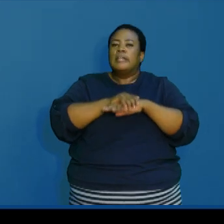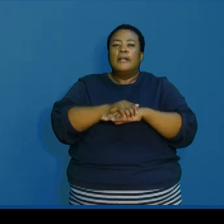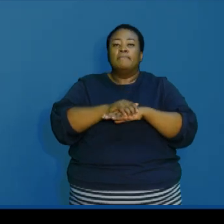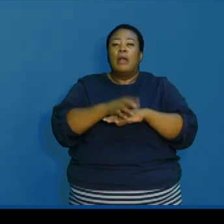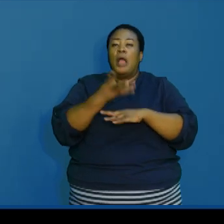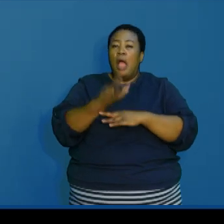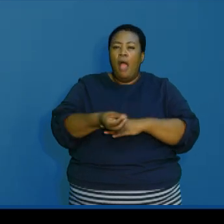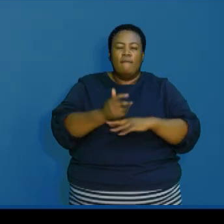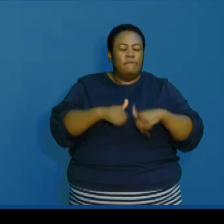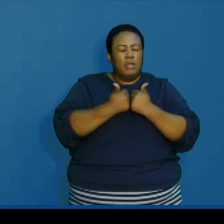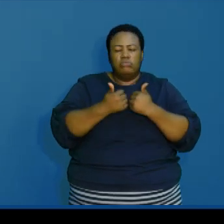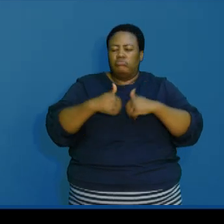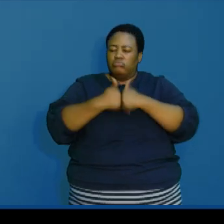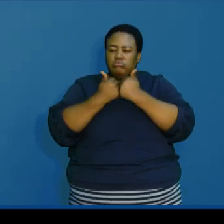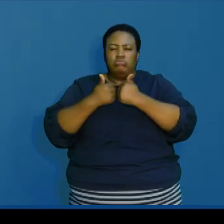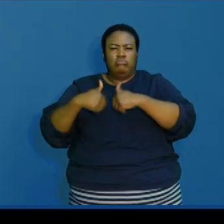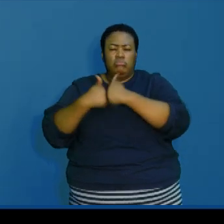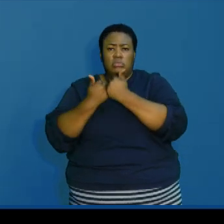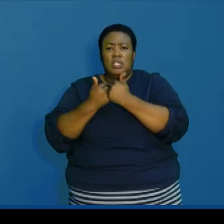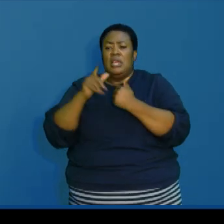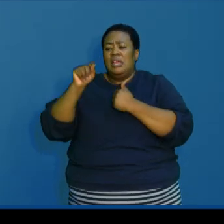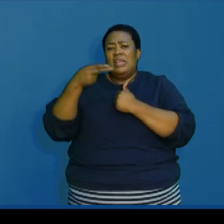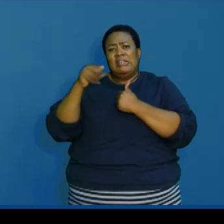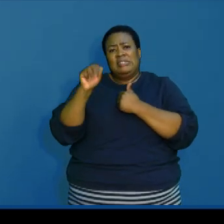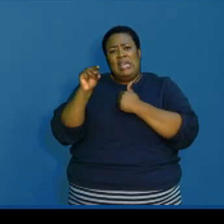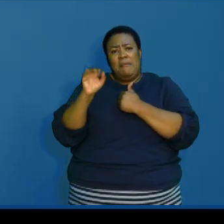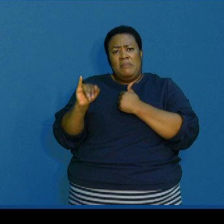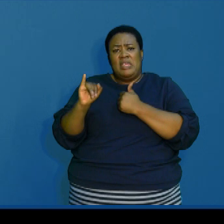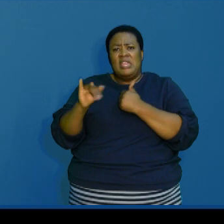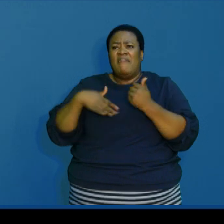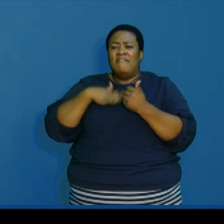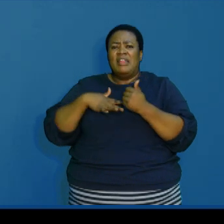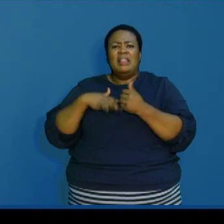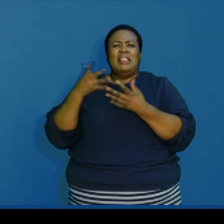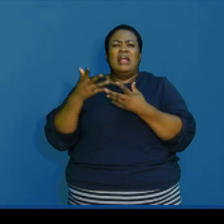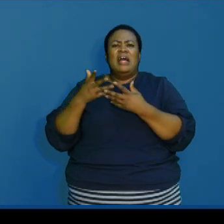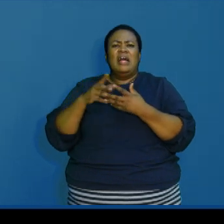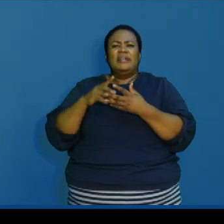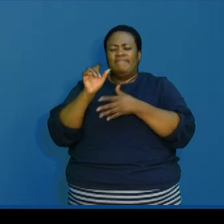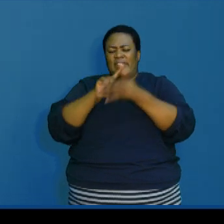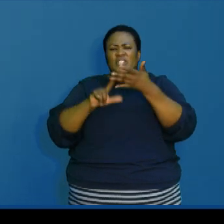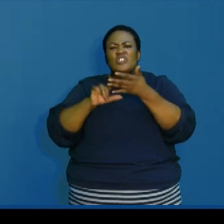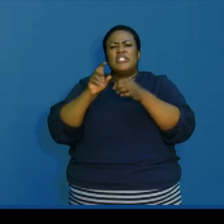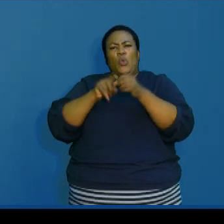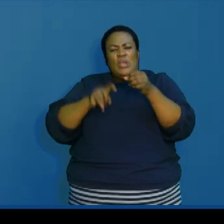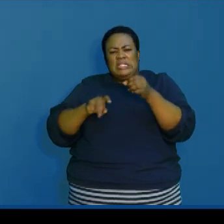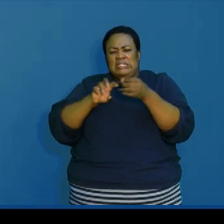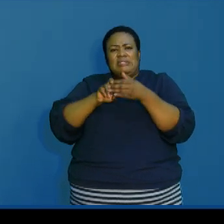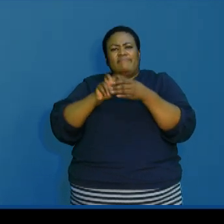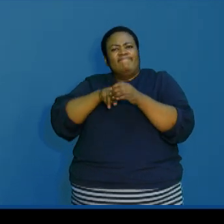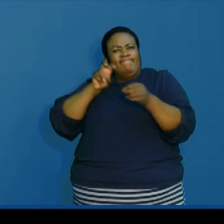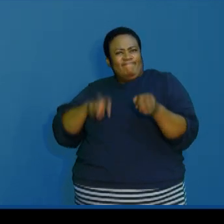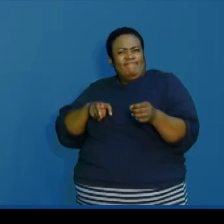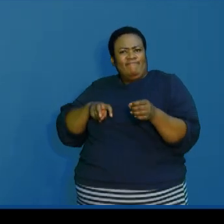to immense strain when Tammy decides to withdraw from the literary quiz. Their friendship withstands the test of